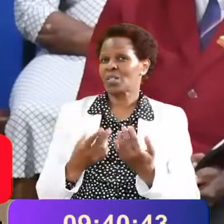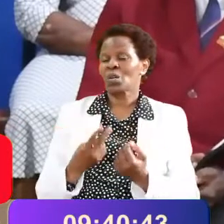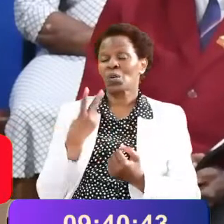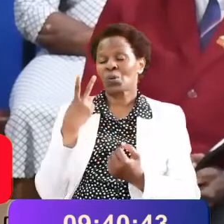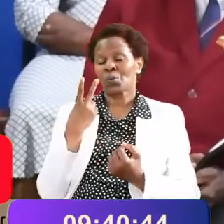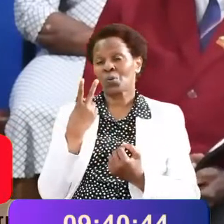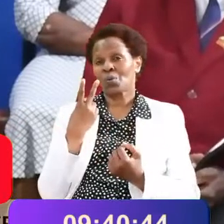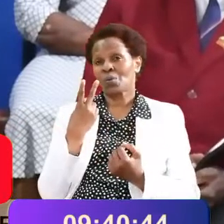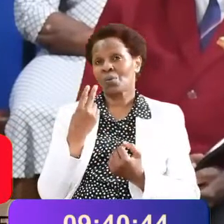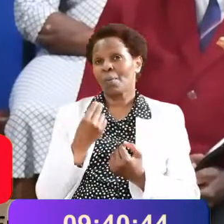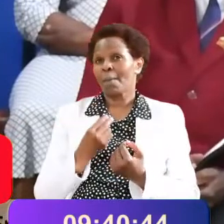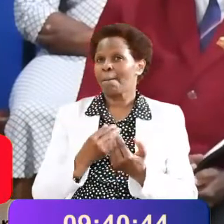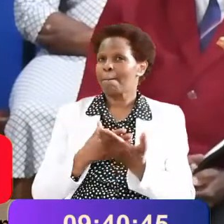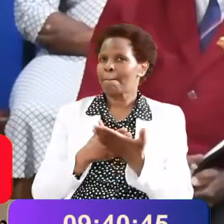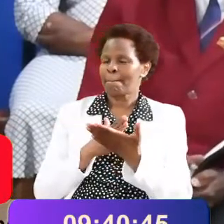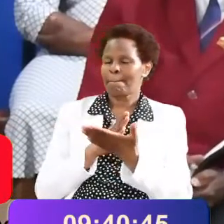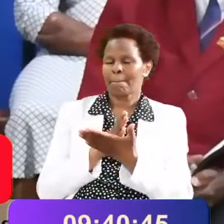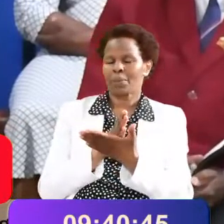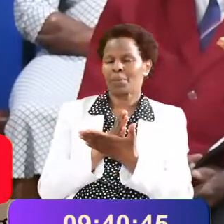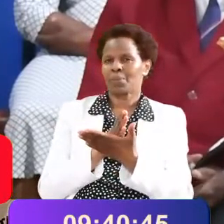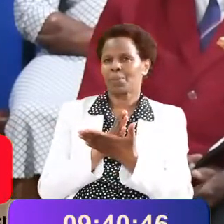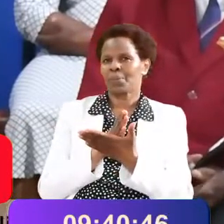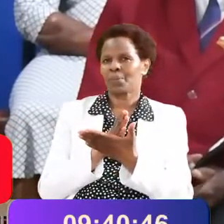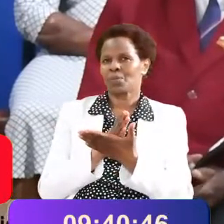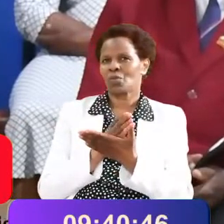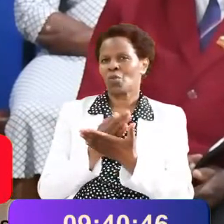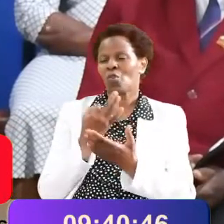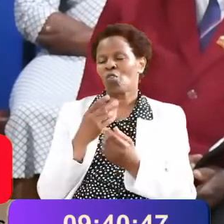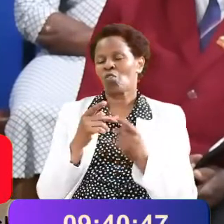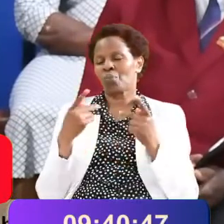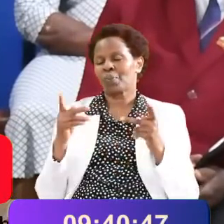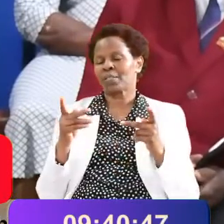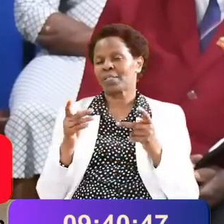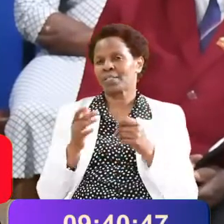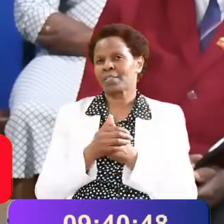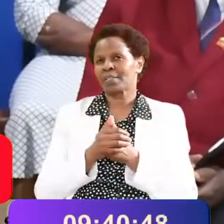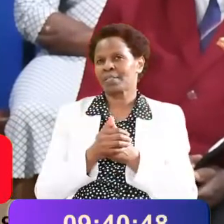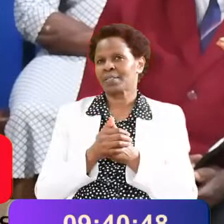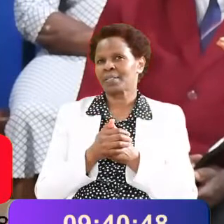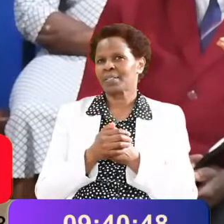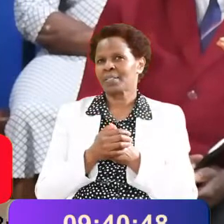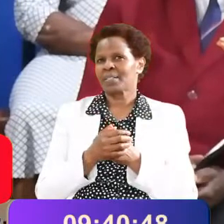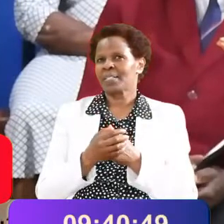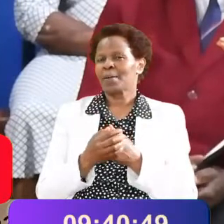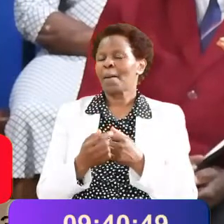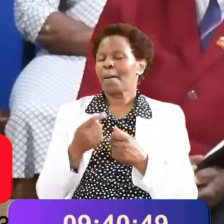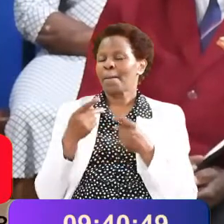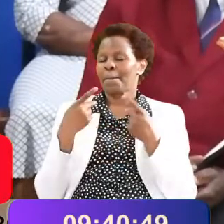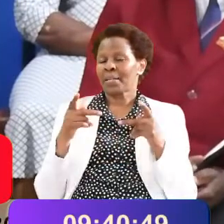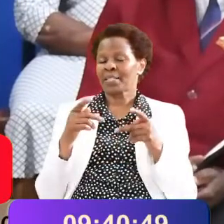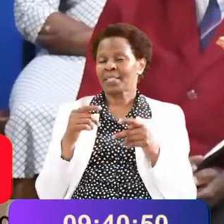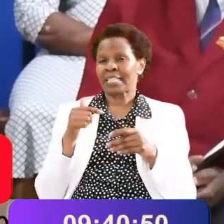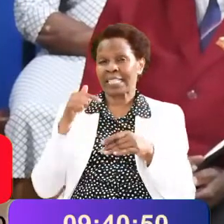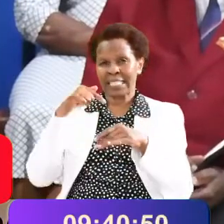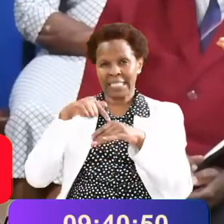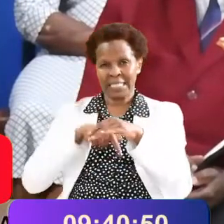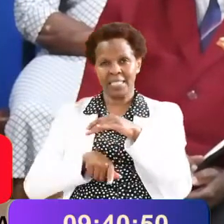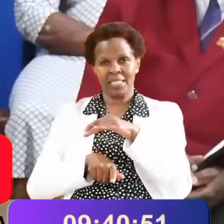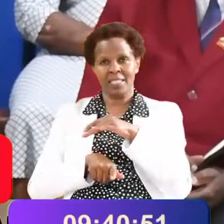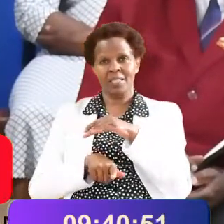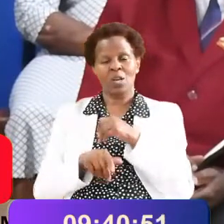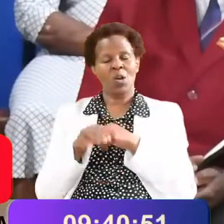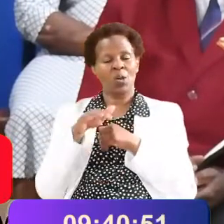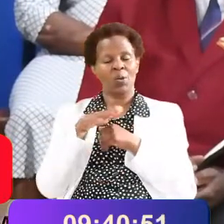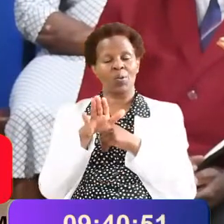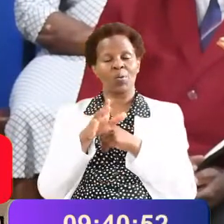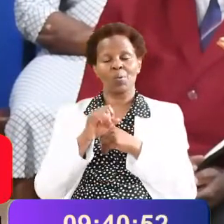of peace. That is what we call the internal peace. You know, the peace that is inside of us. In John